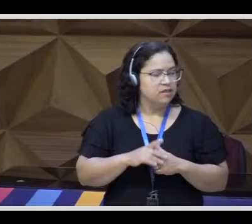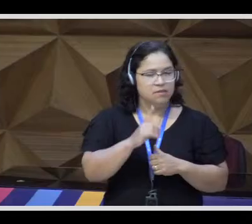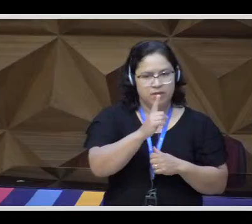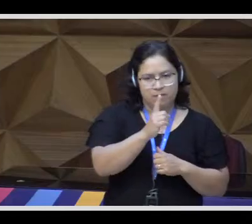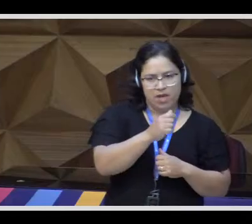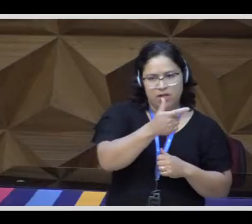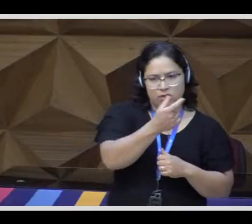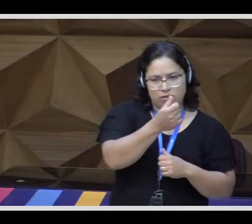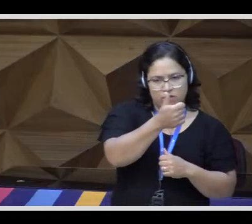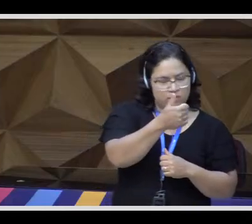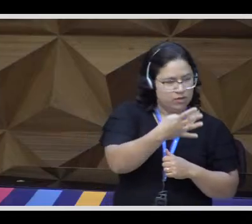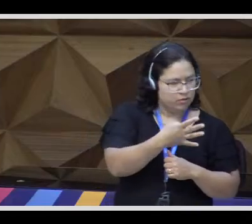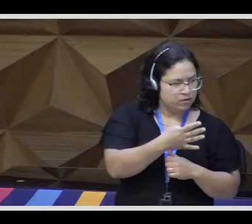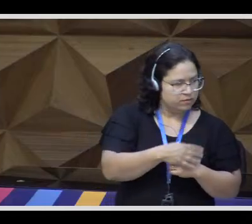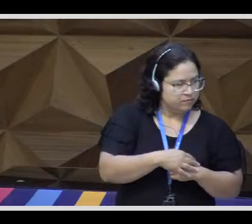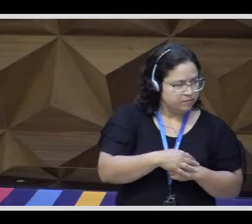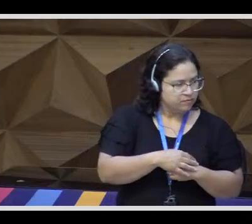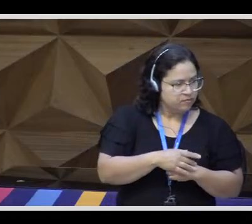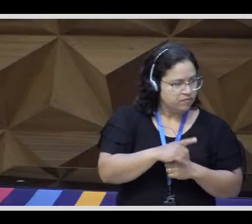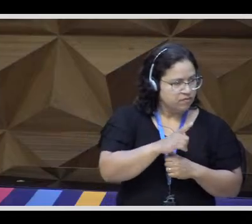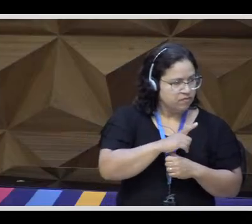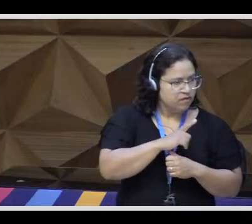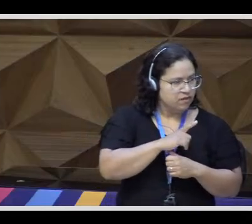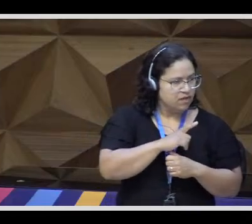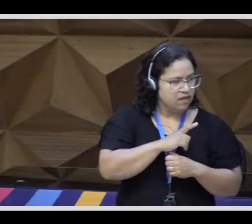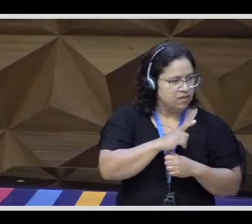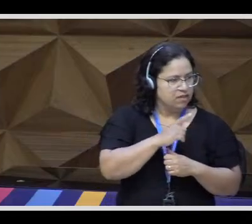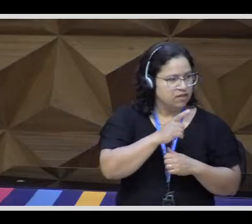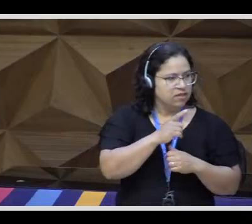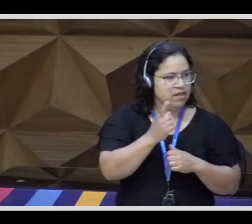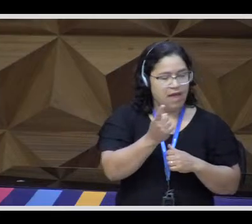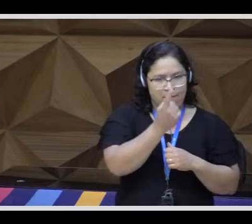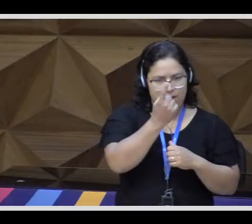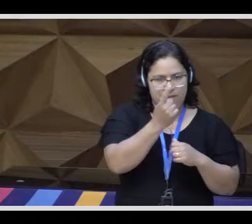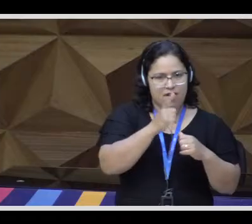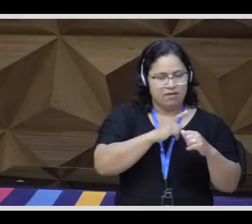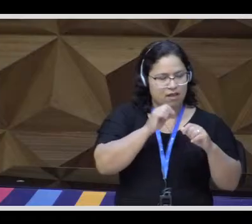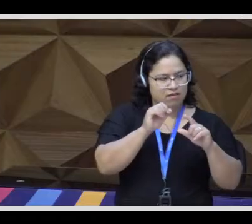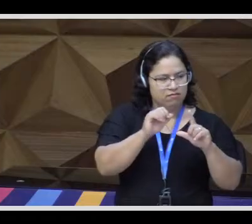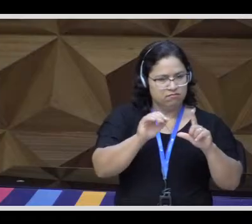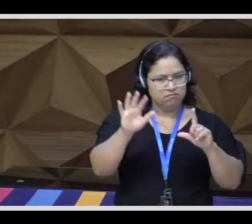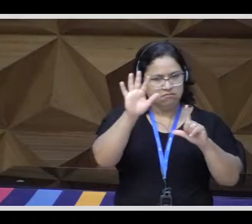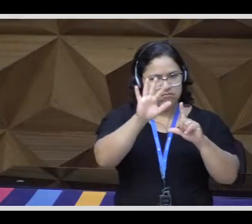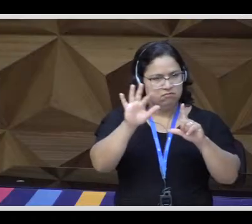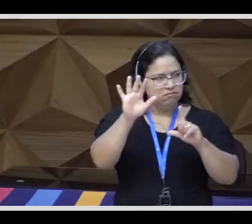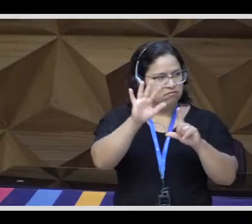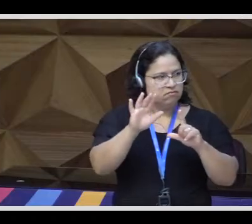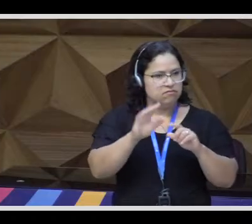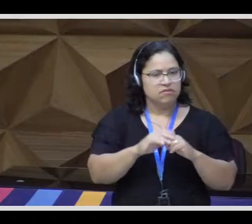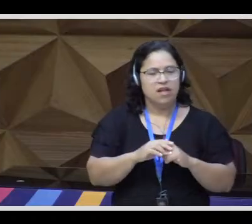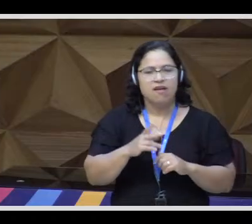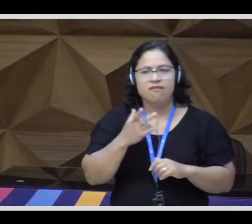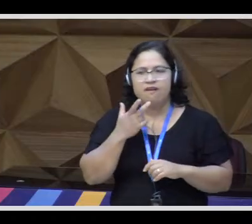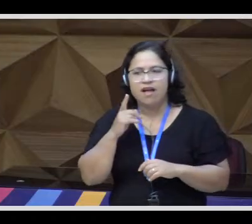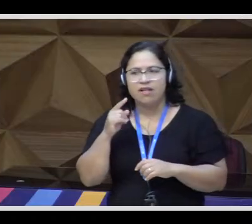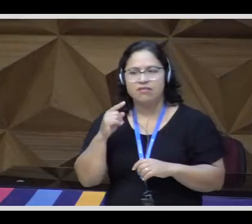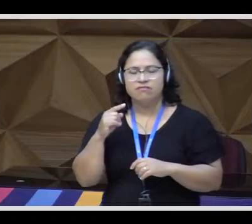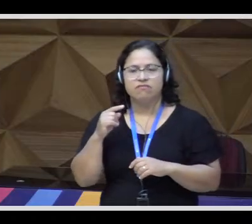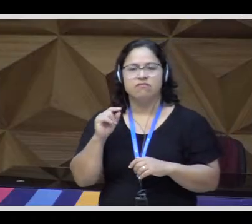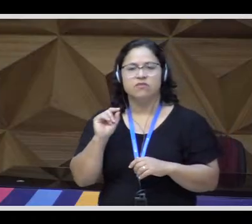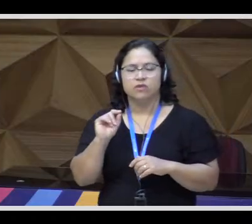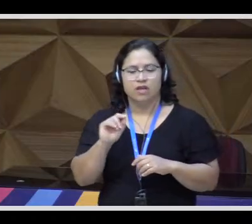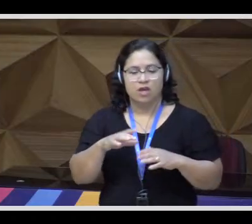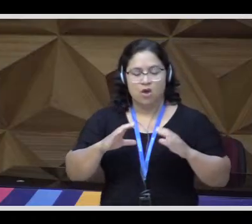is a very clear pattern there. It's not true that social media behavior is